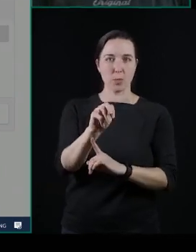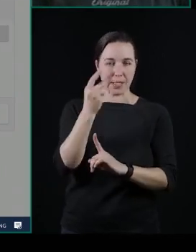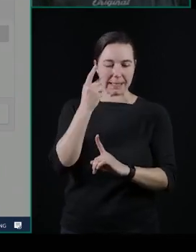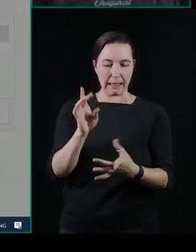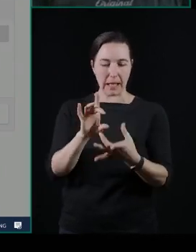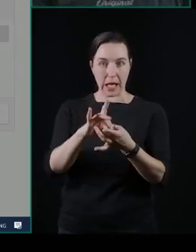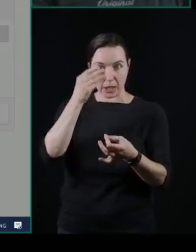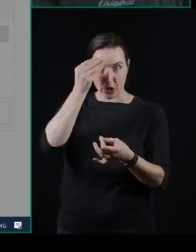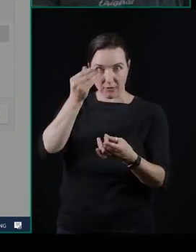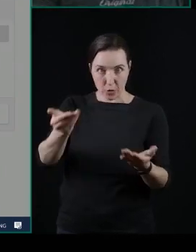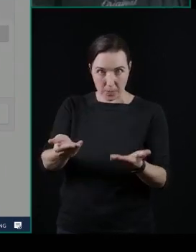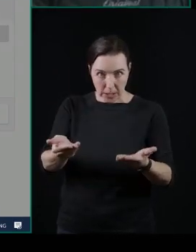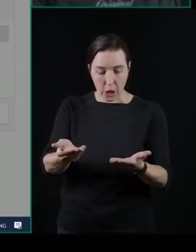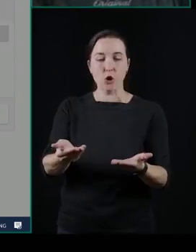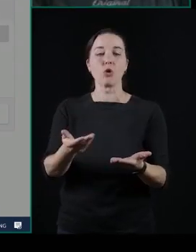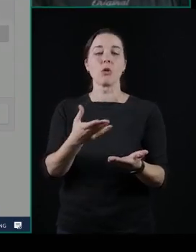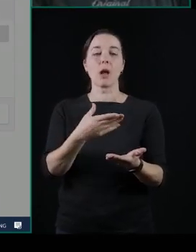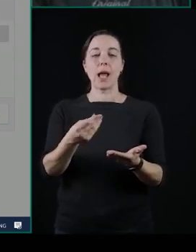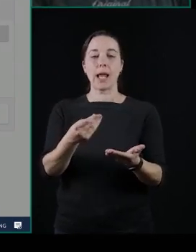here,